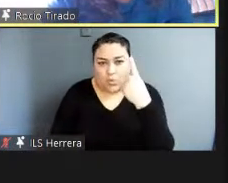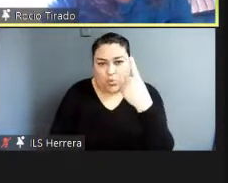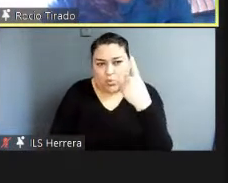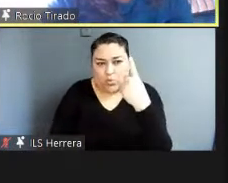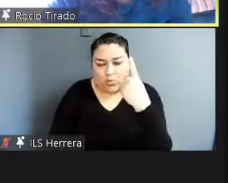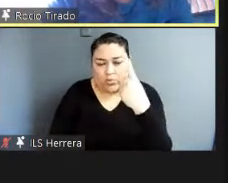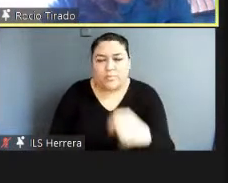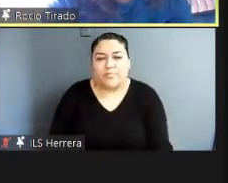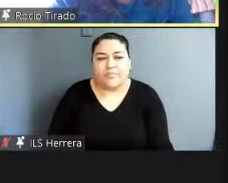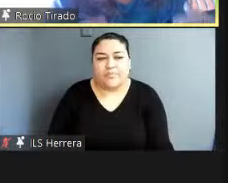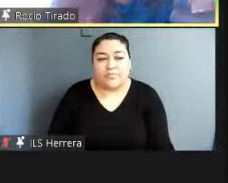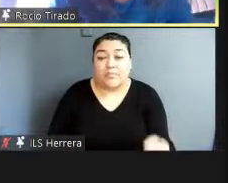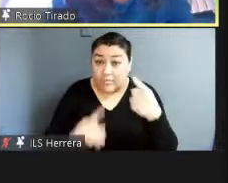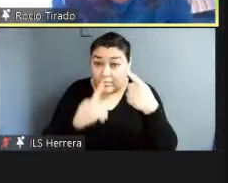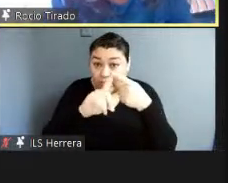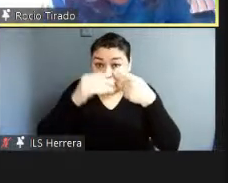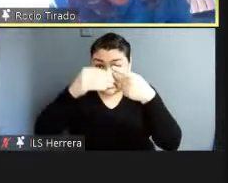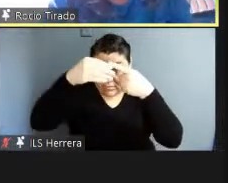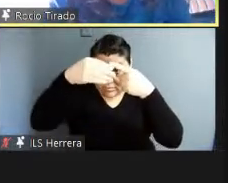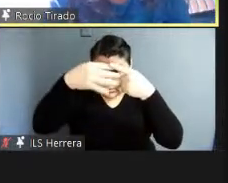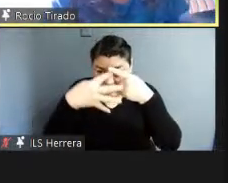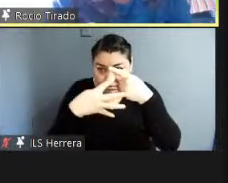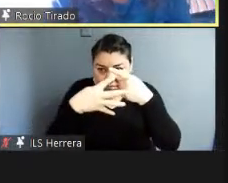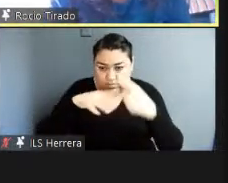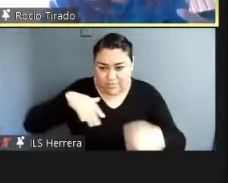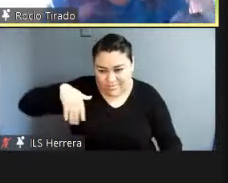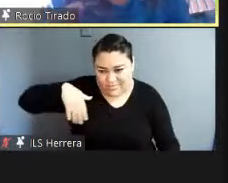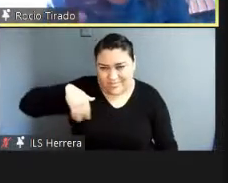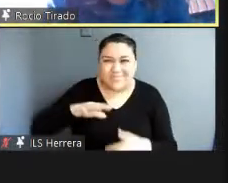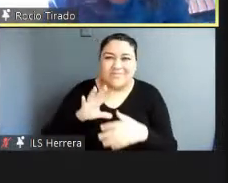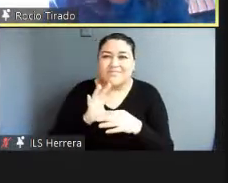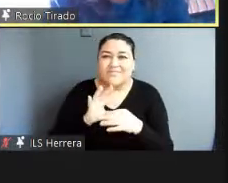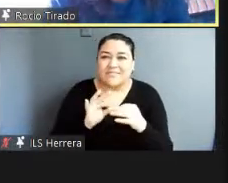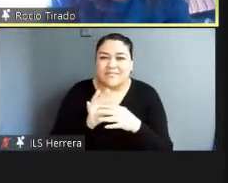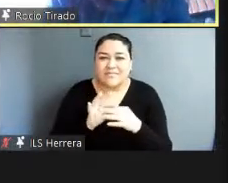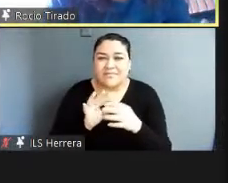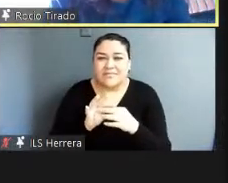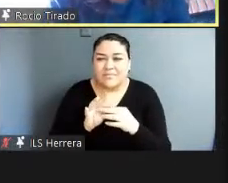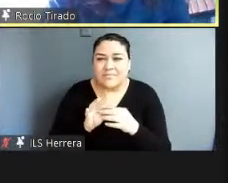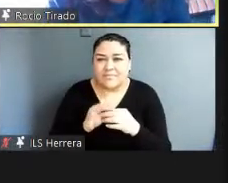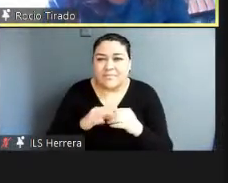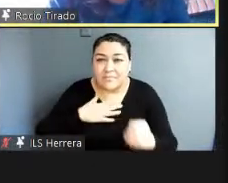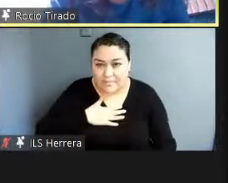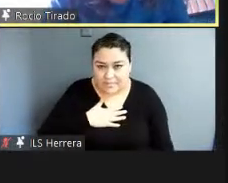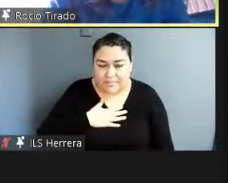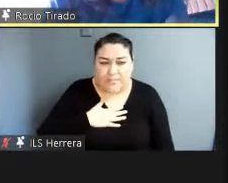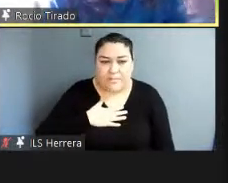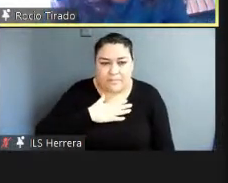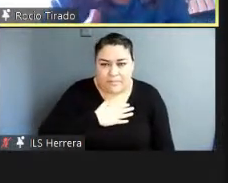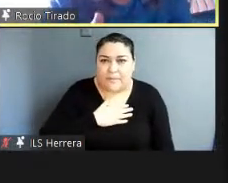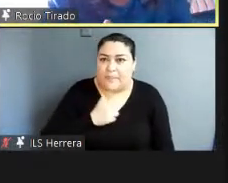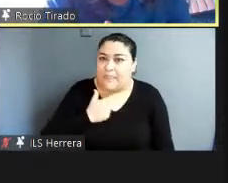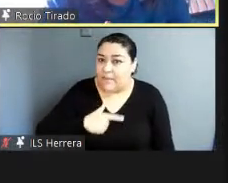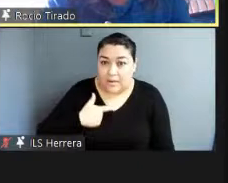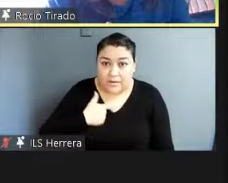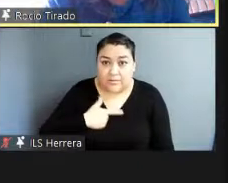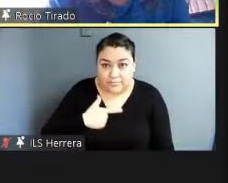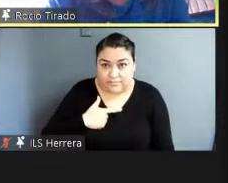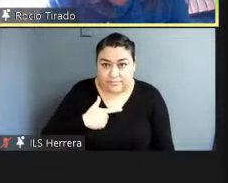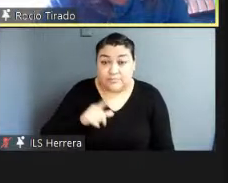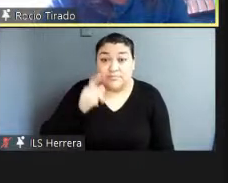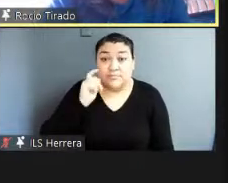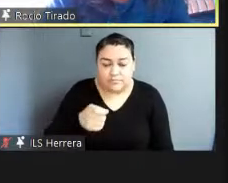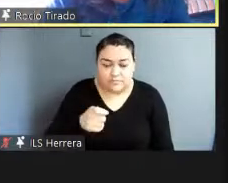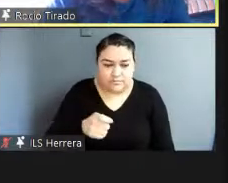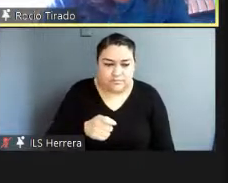The first one is competencies, graduates, and professional profile. This is what I share with you based on my